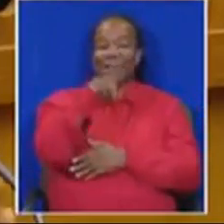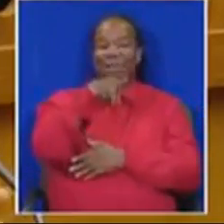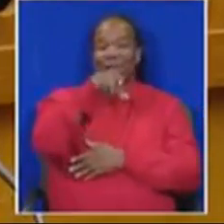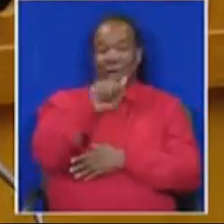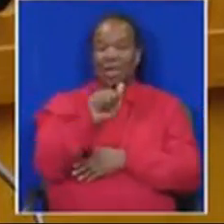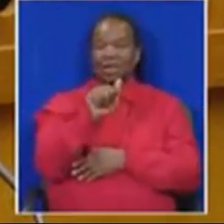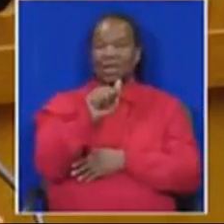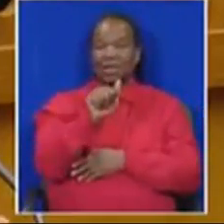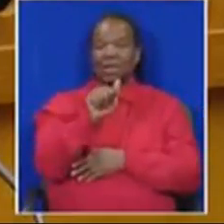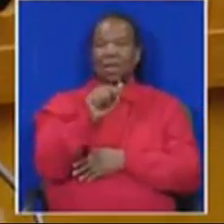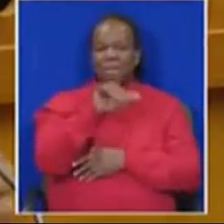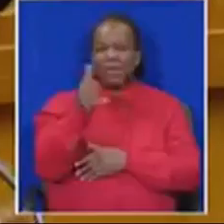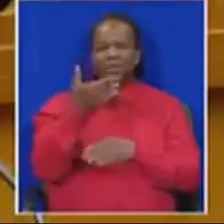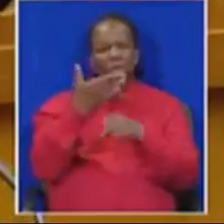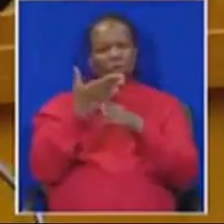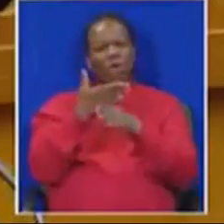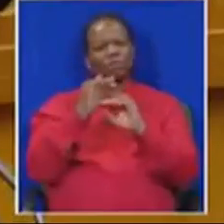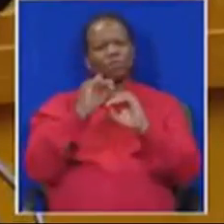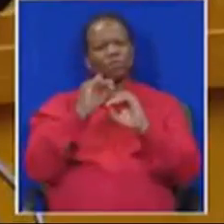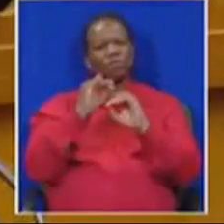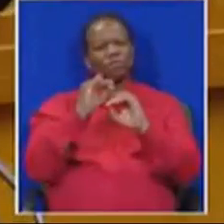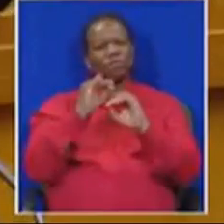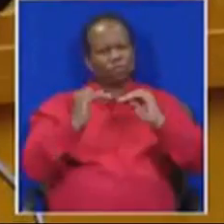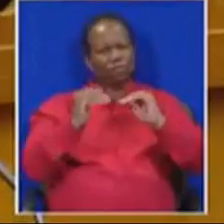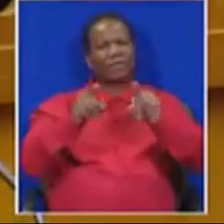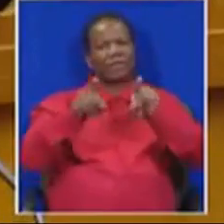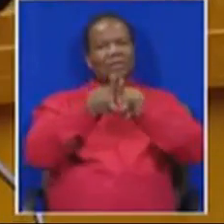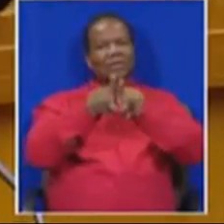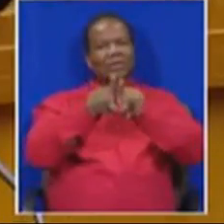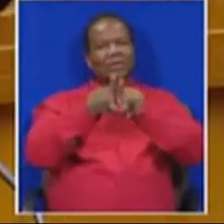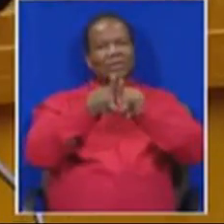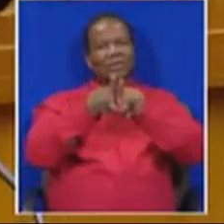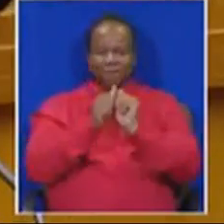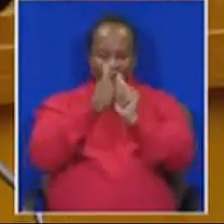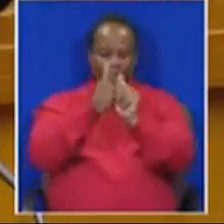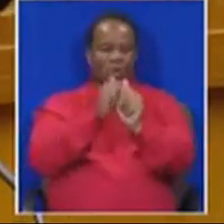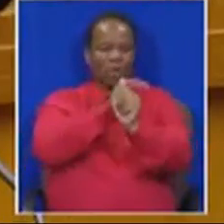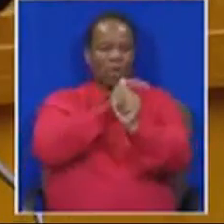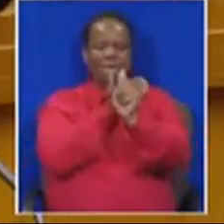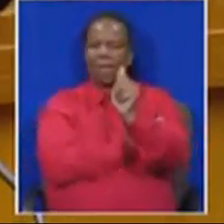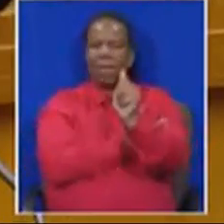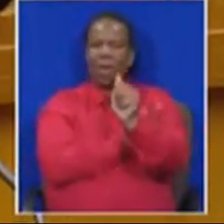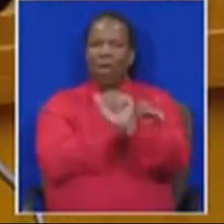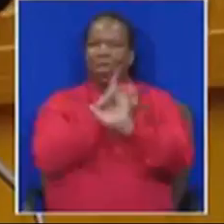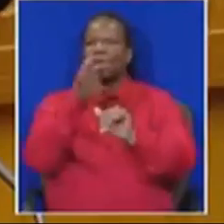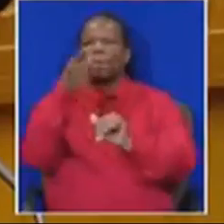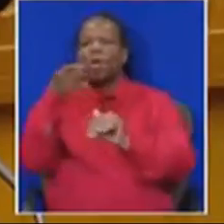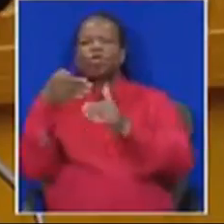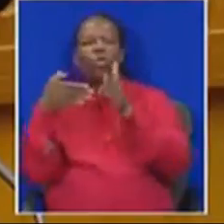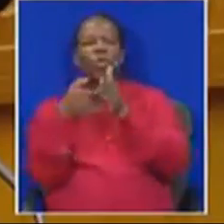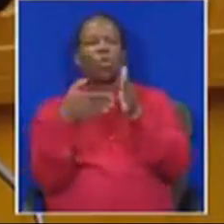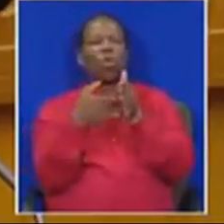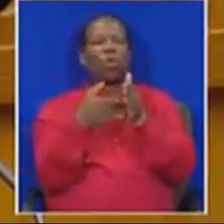is stabilized and able to perform its mandate unhindered, without